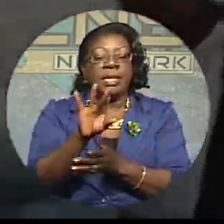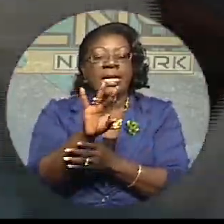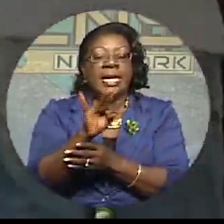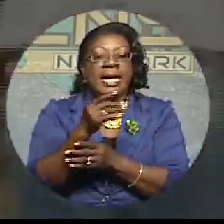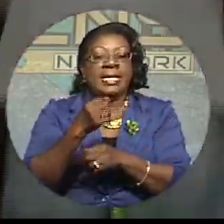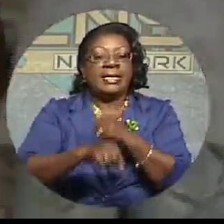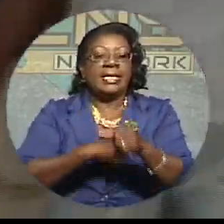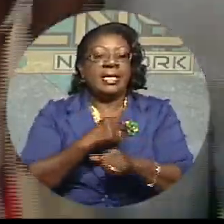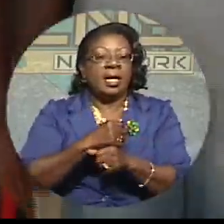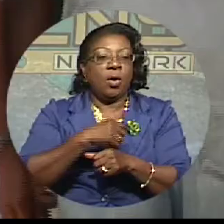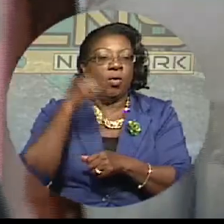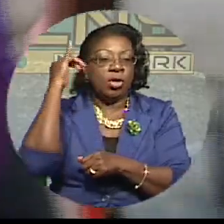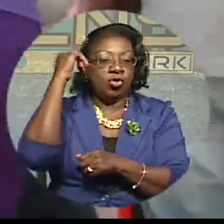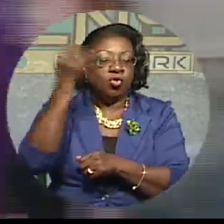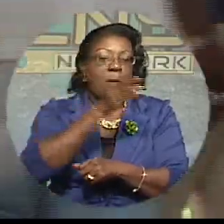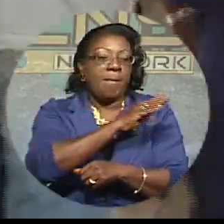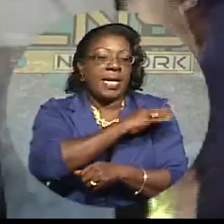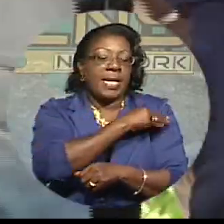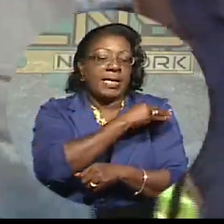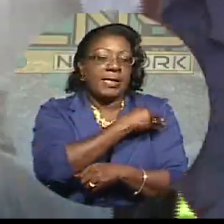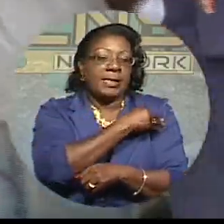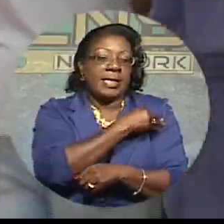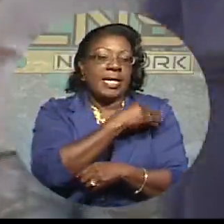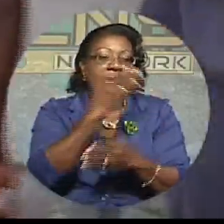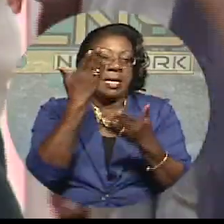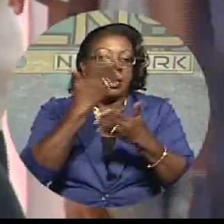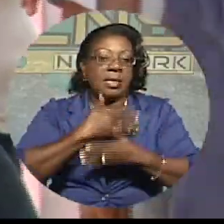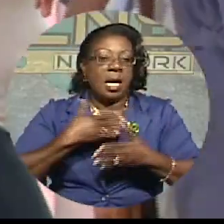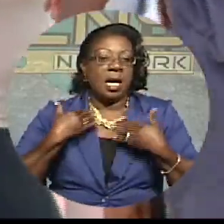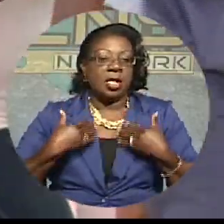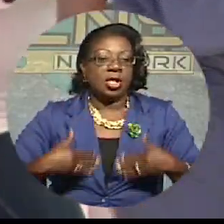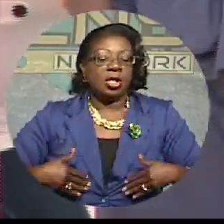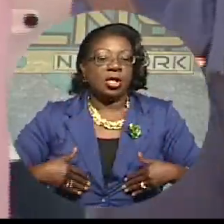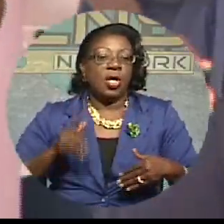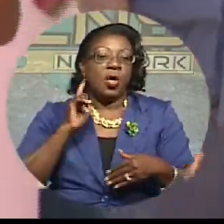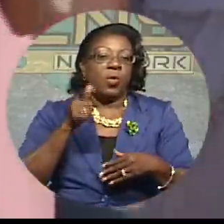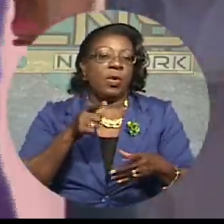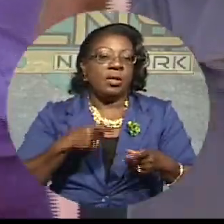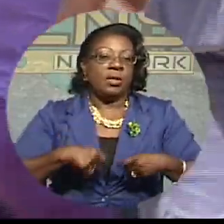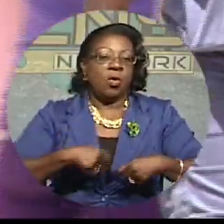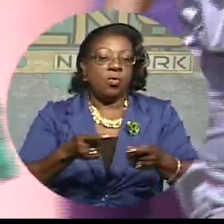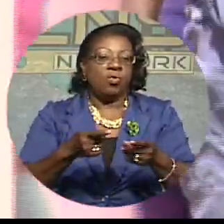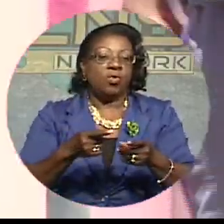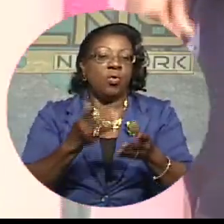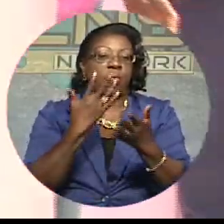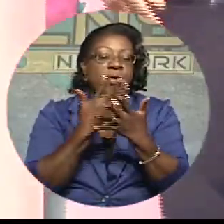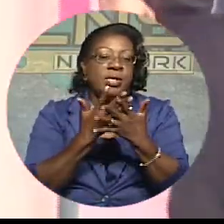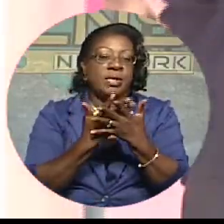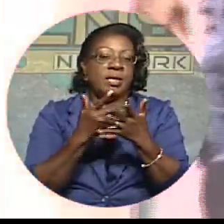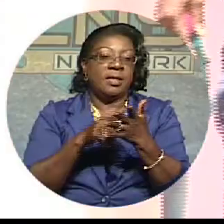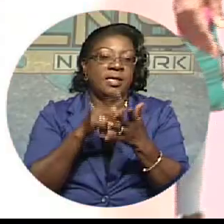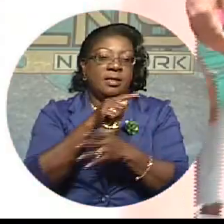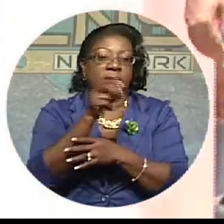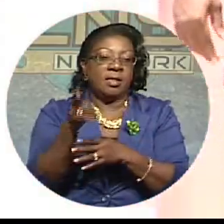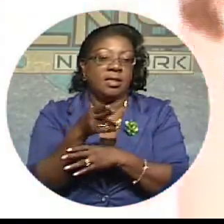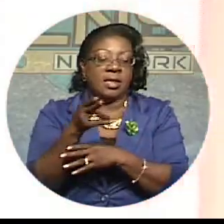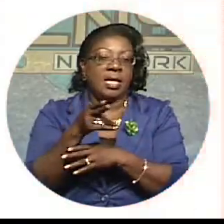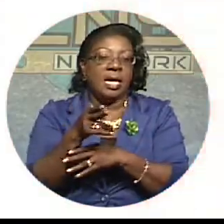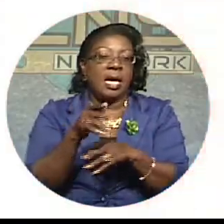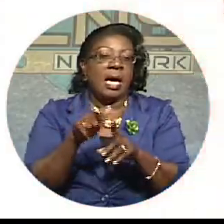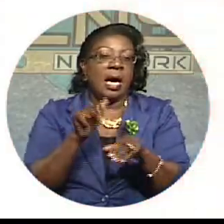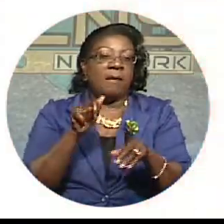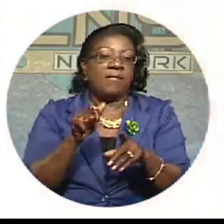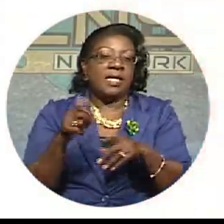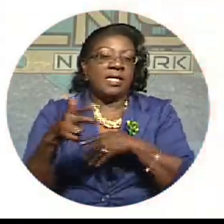Street resident Jerome McKenzie, seen here wearing the dark T-shirt, was remanded to prison this Thursday after being arraigned